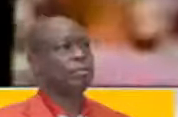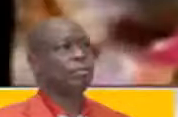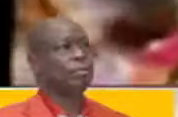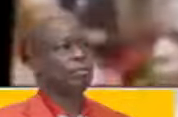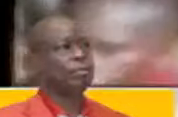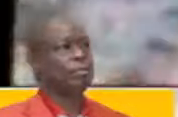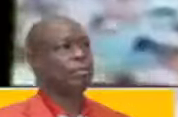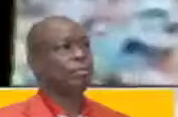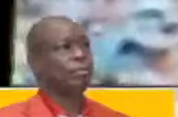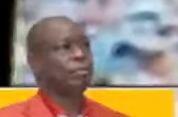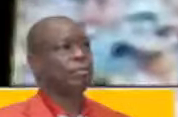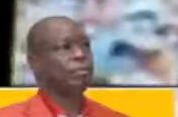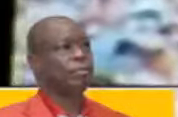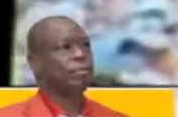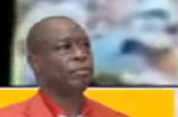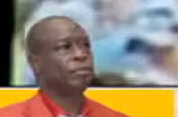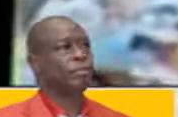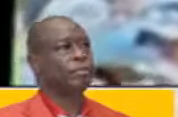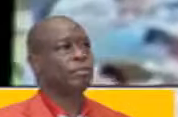county.